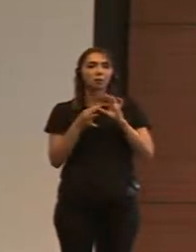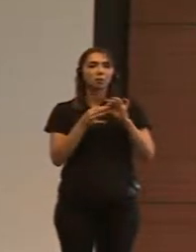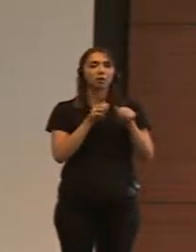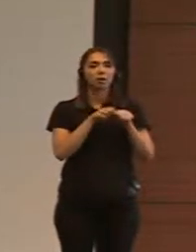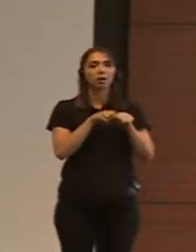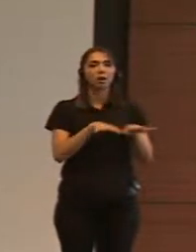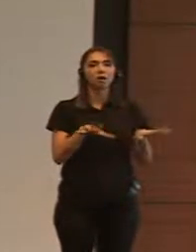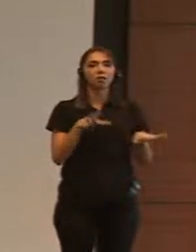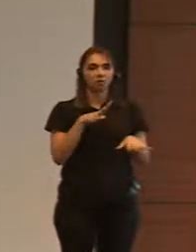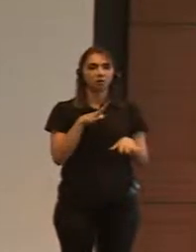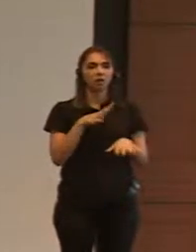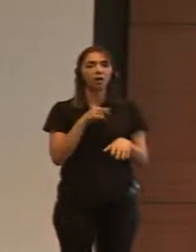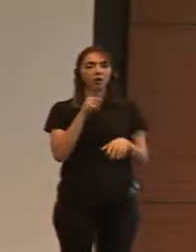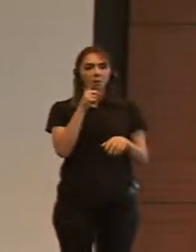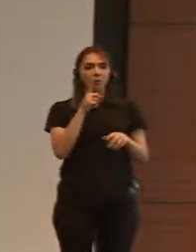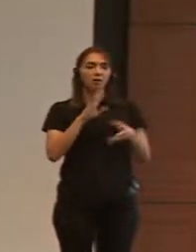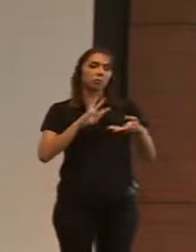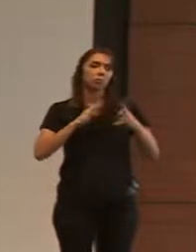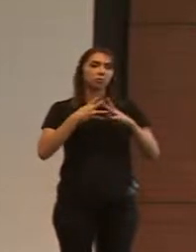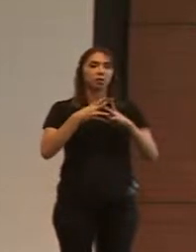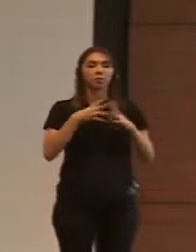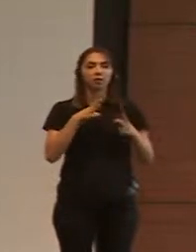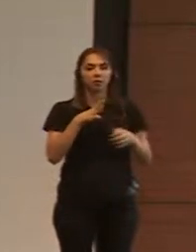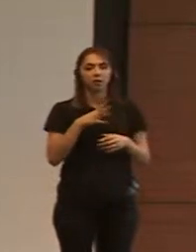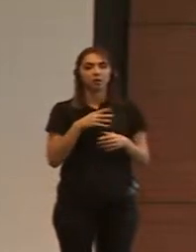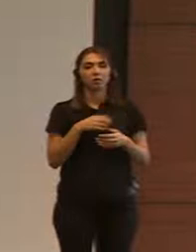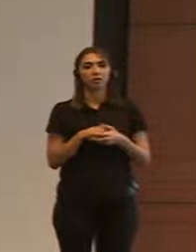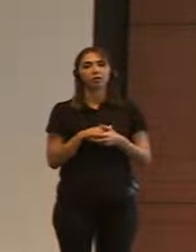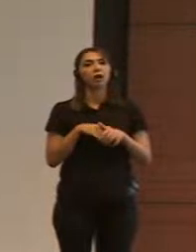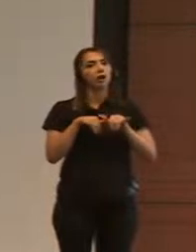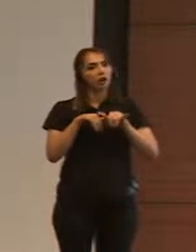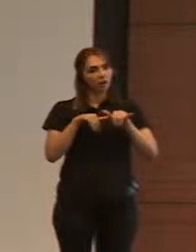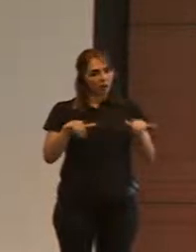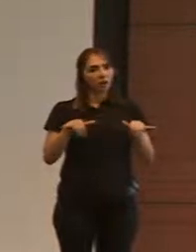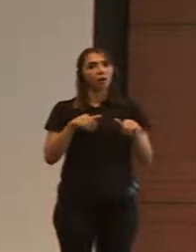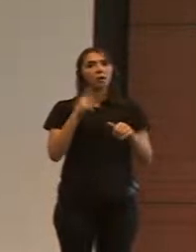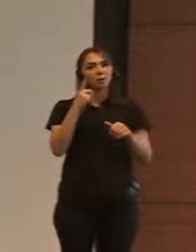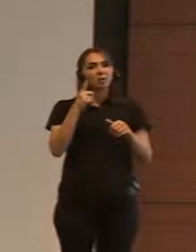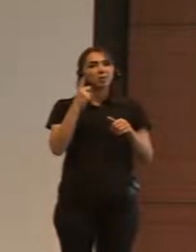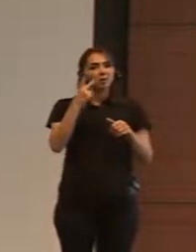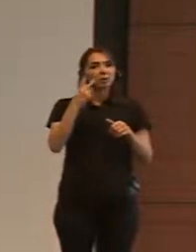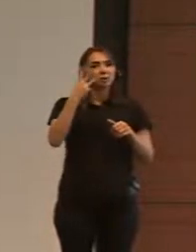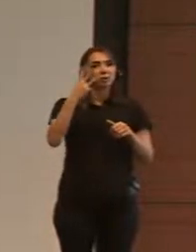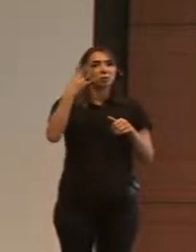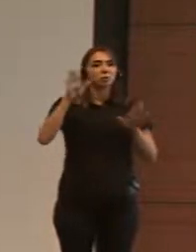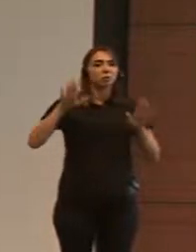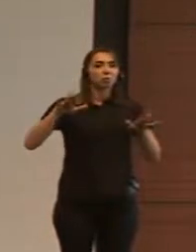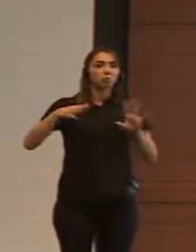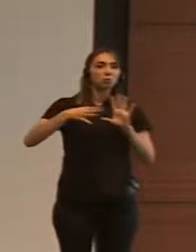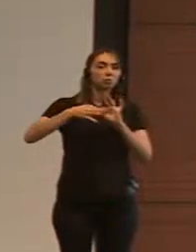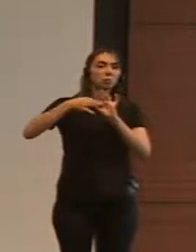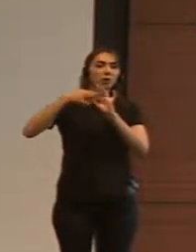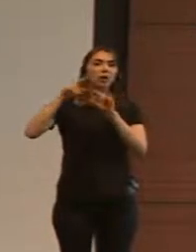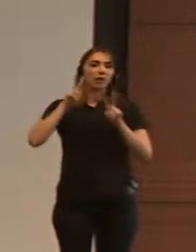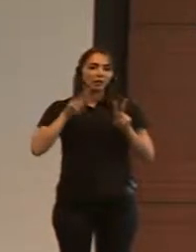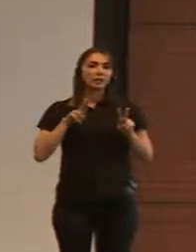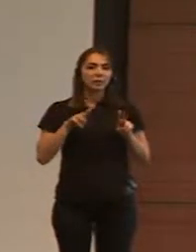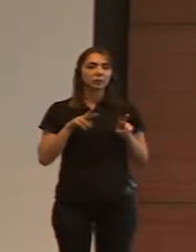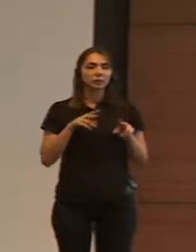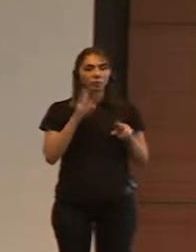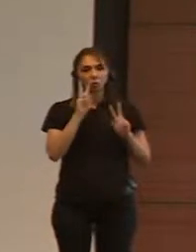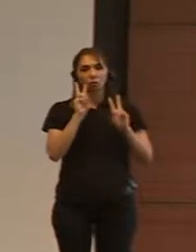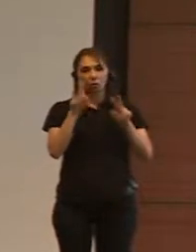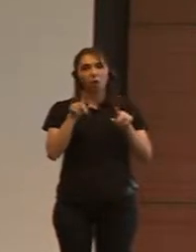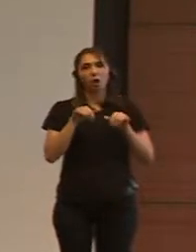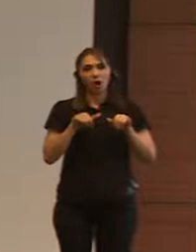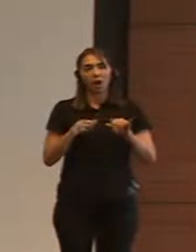seconds there is this interconnectedness algorithm just like the first bird and second